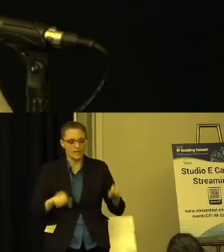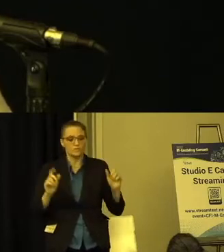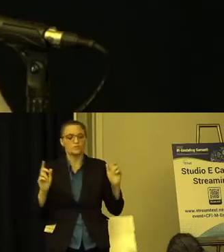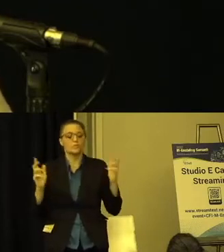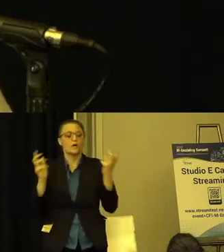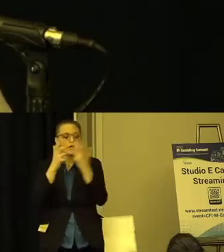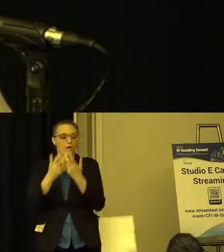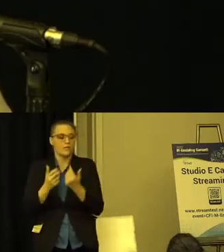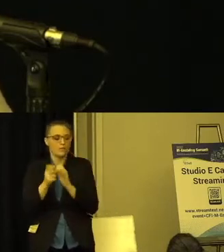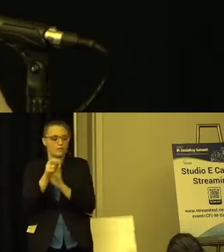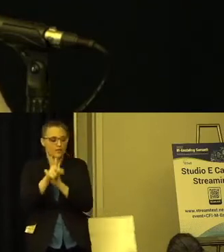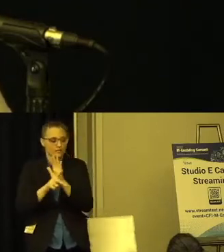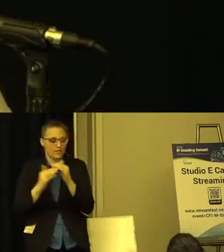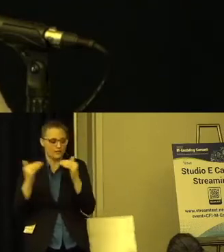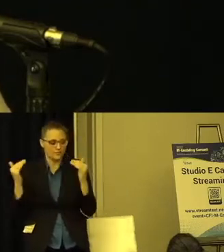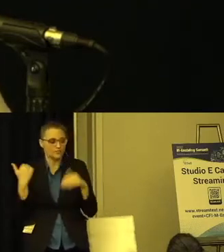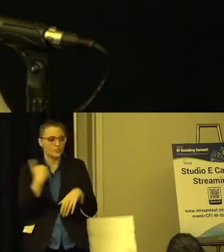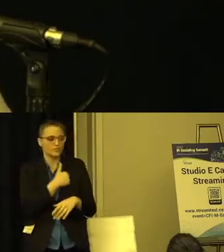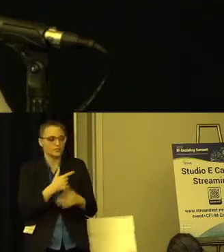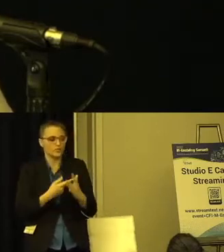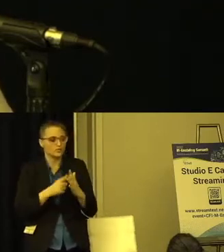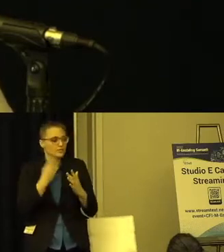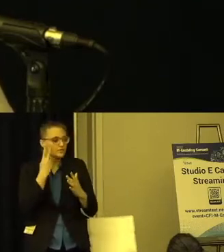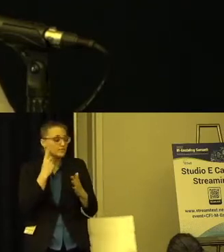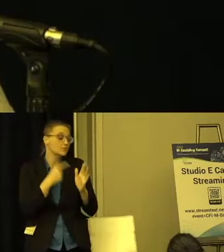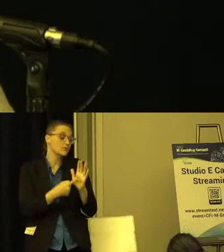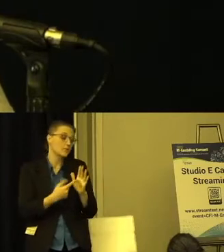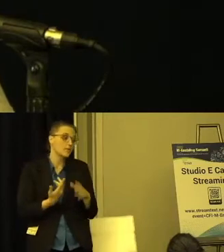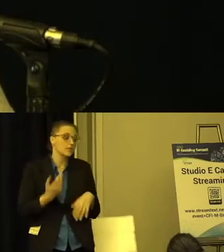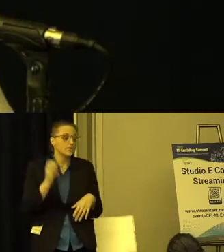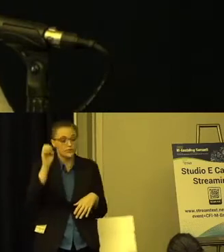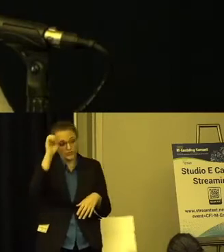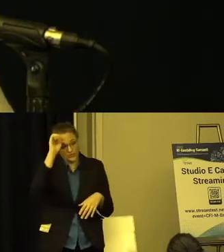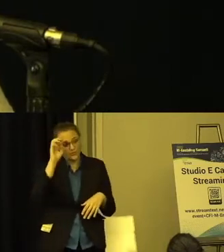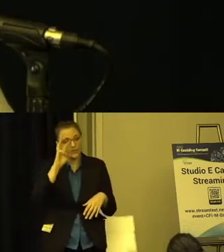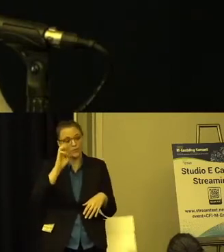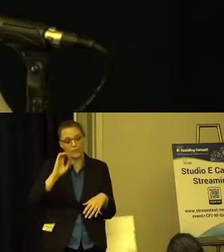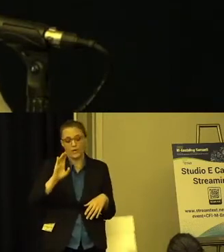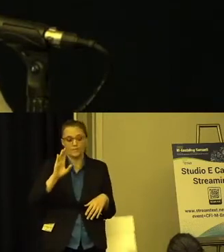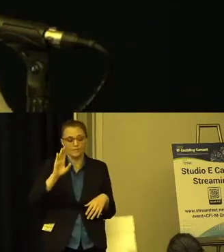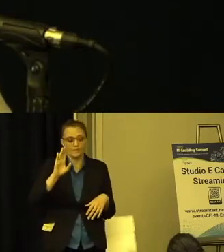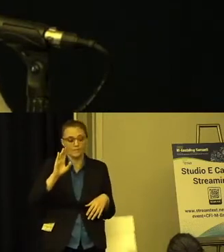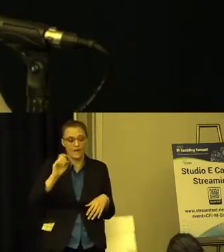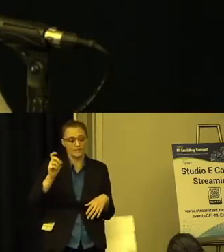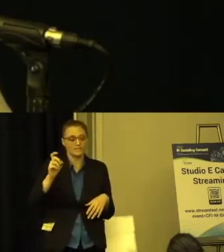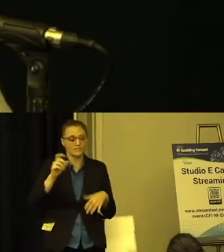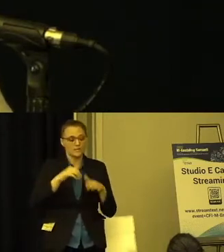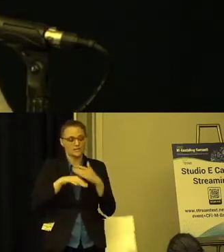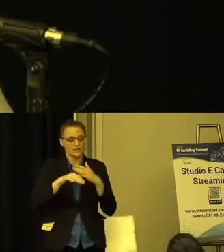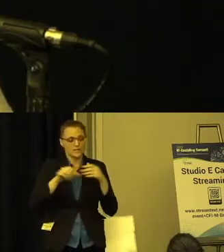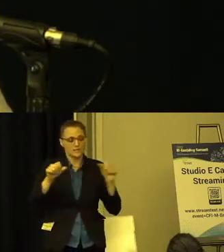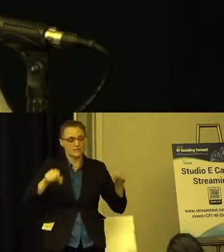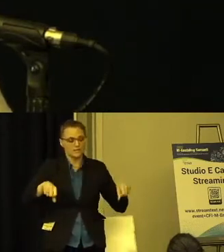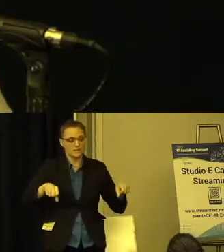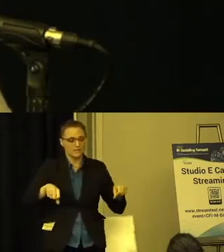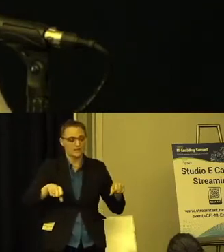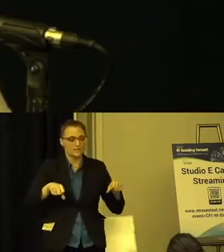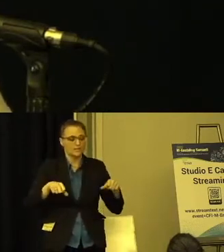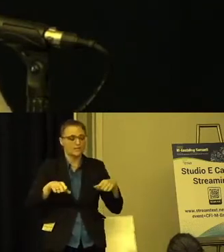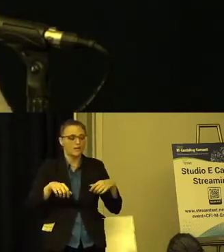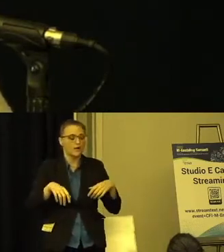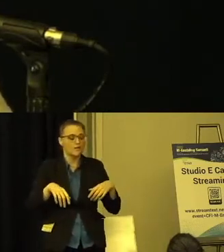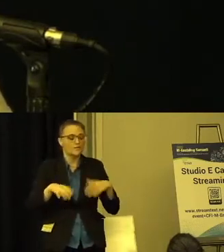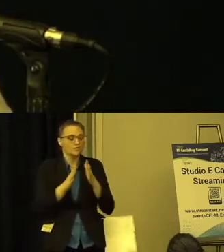policy levels. We are starting to see, for example, in Europe, in the Web Accessibility Directive, live media